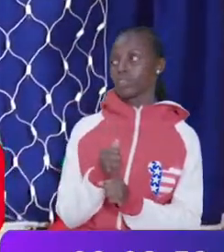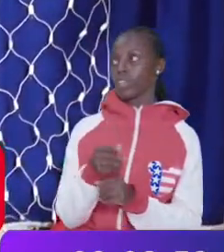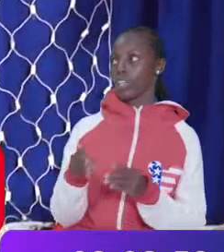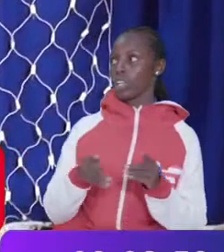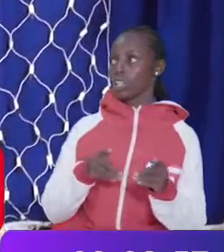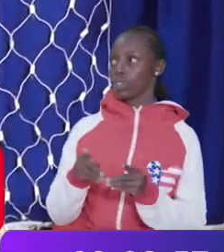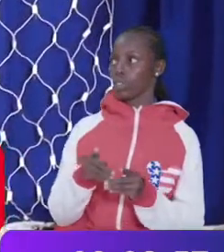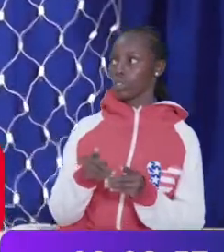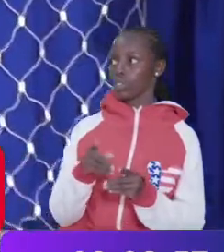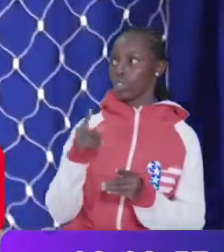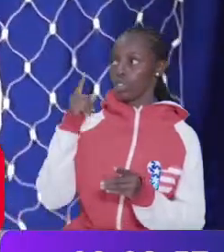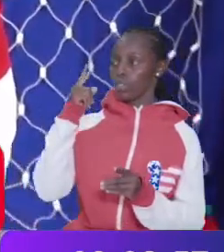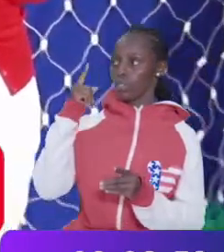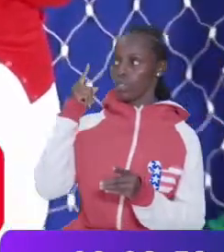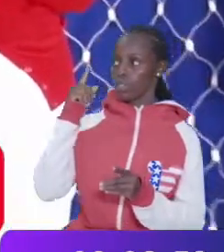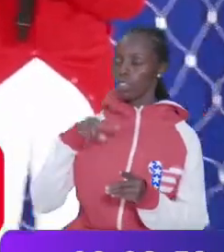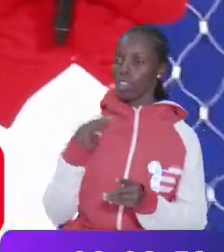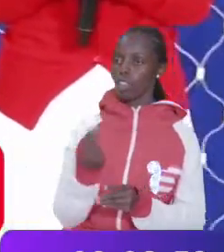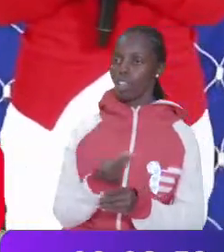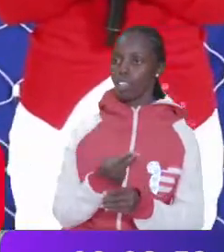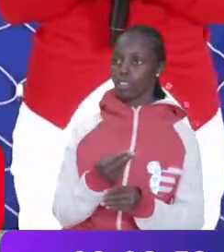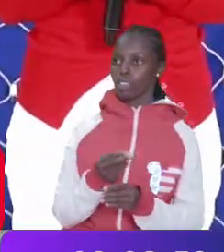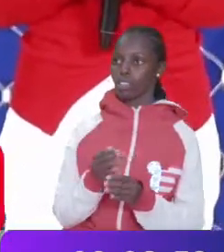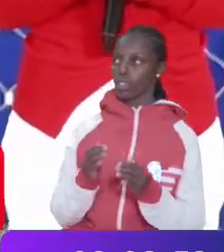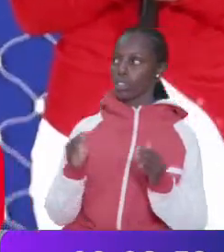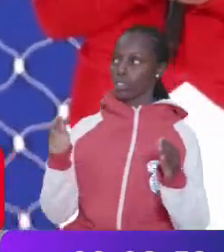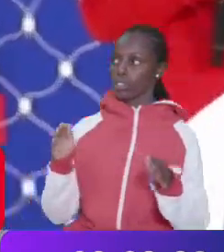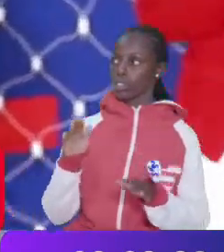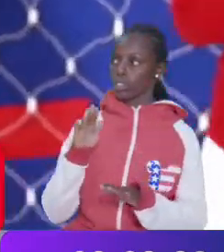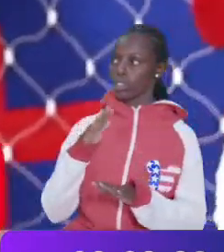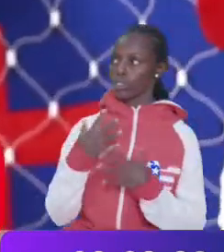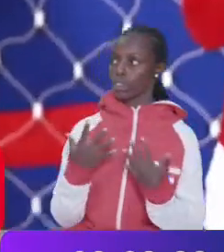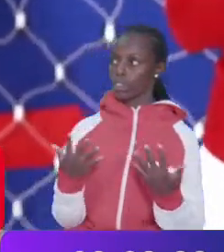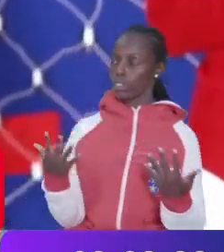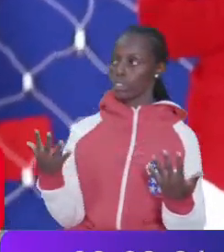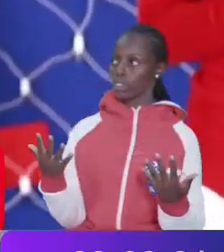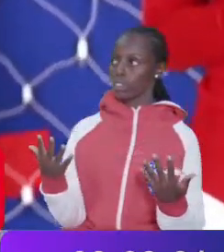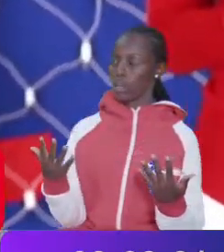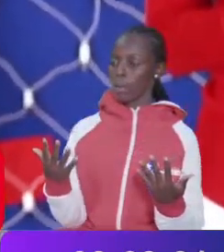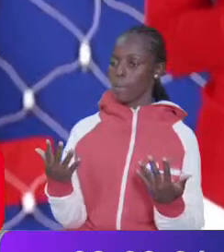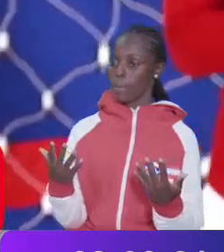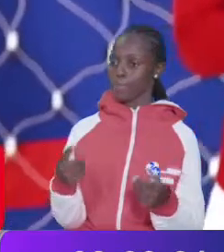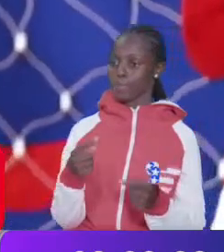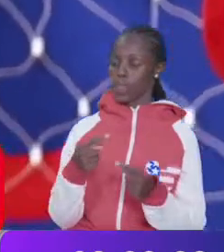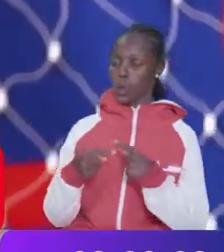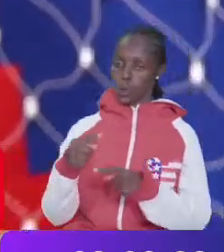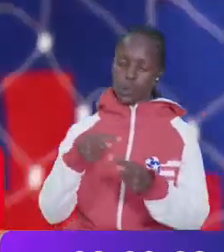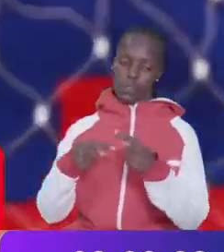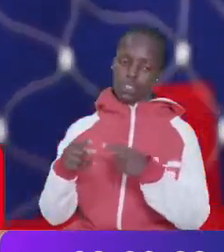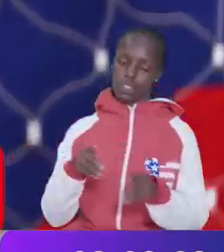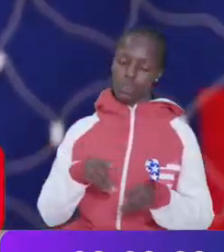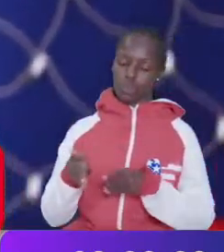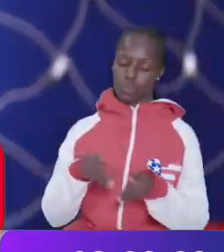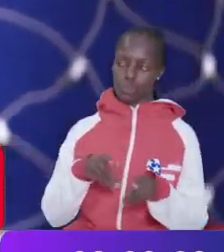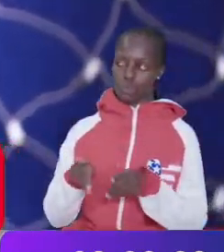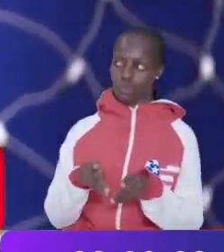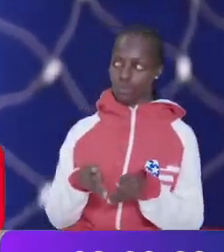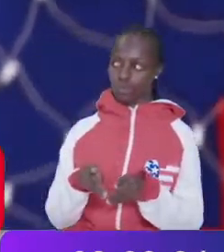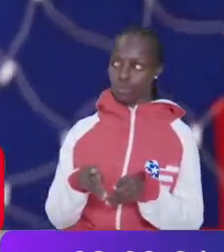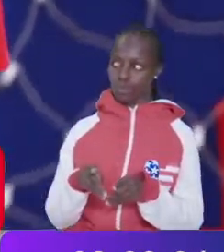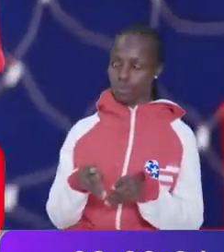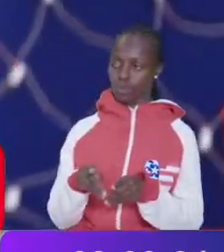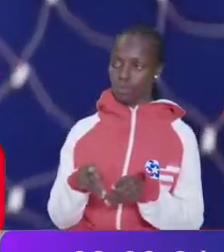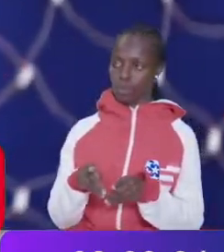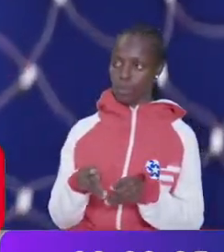the things that He will do for us, and He will continue to do. Even as we sing